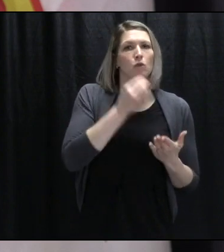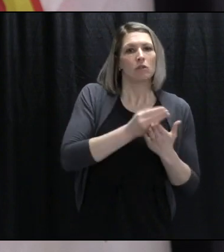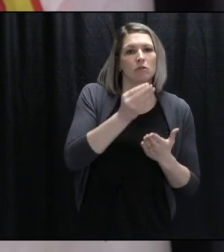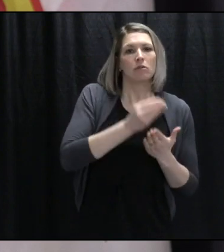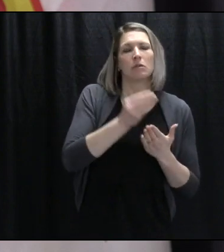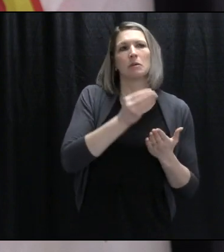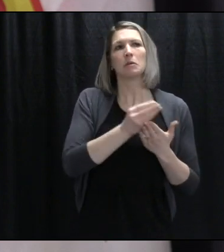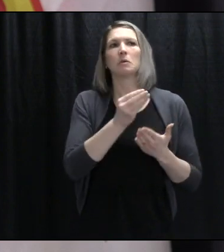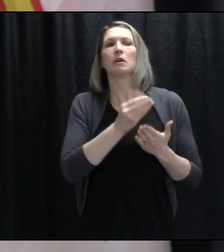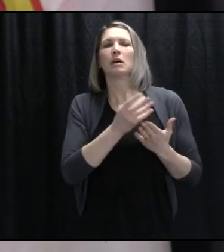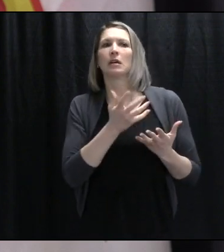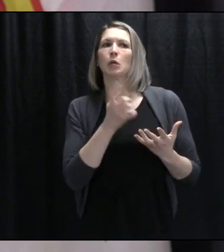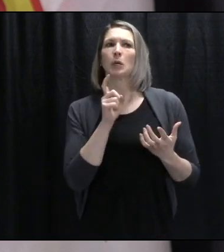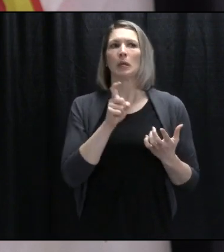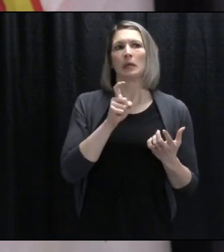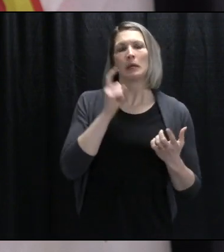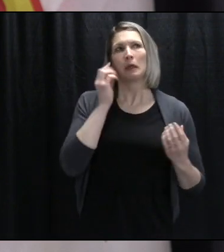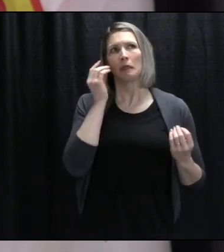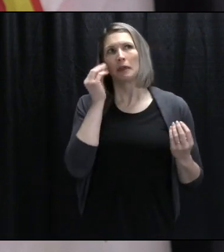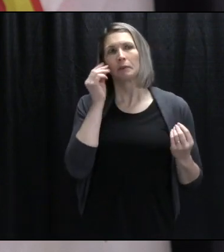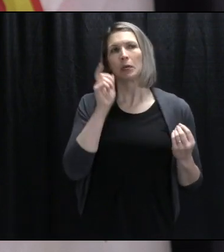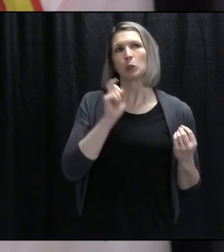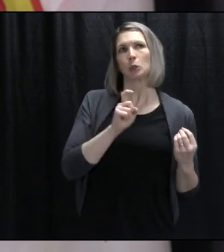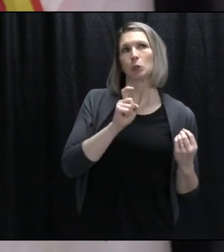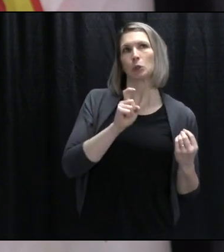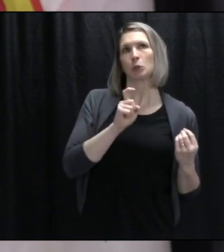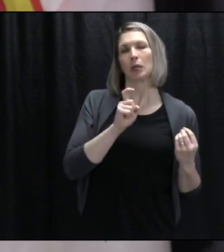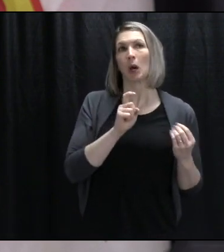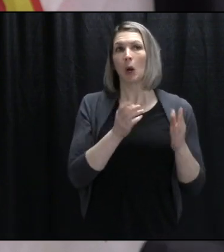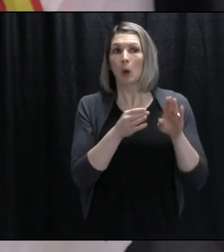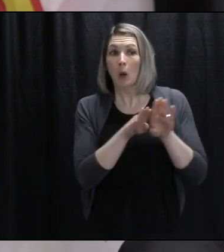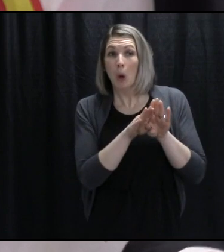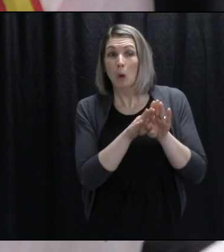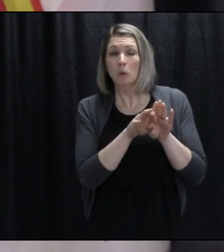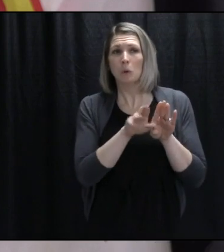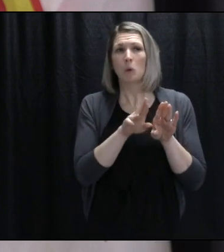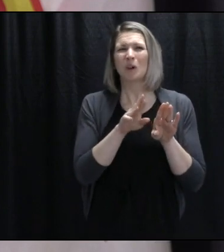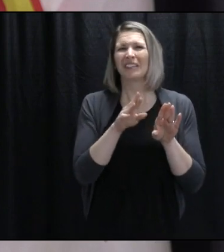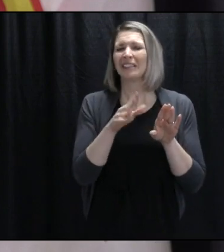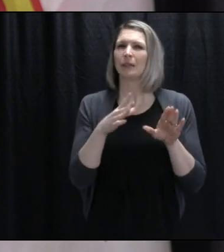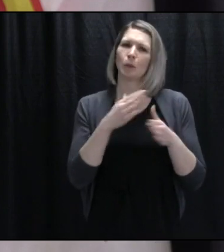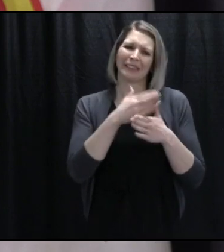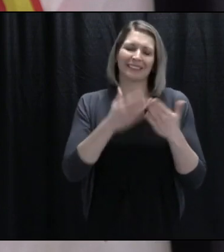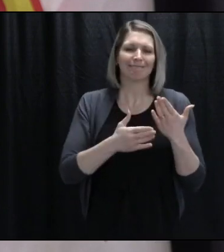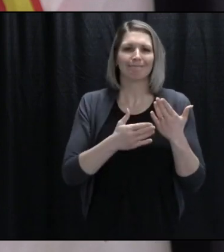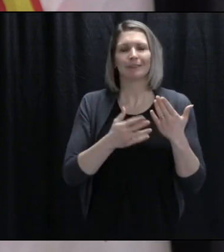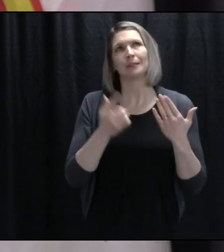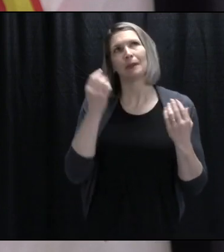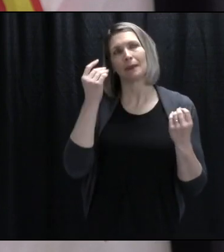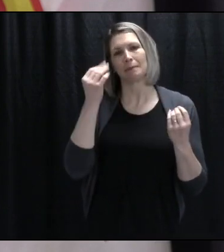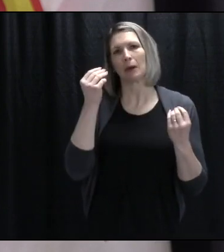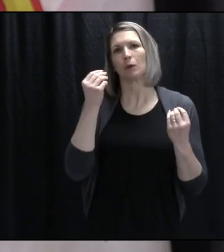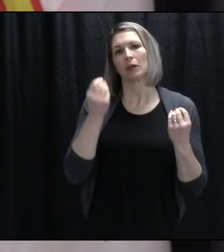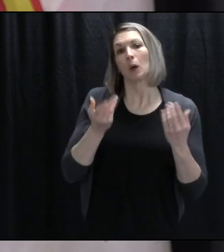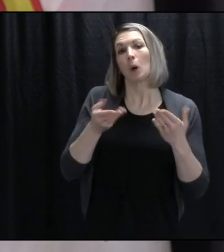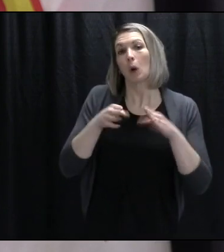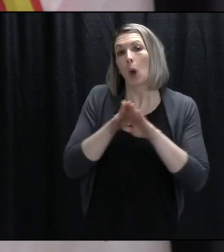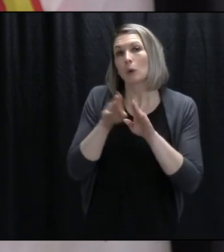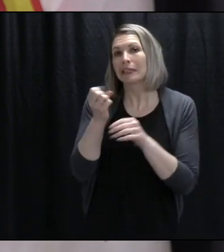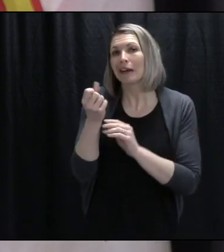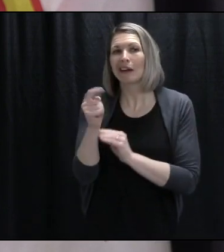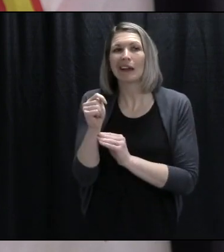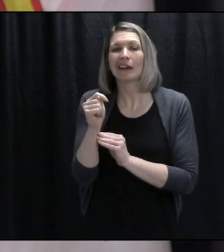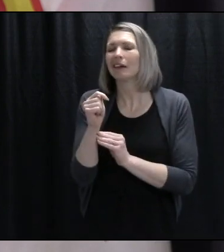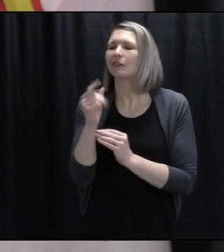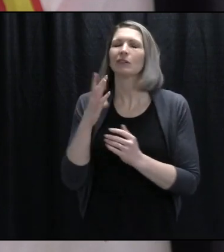store, could make their stores extremely busy on Saturday. So this is about protecting you and for 1 year only. In addition to